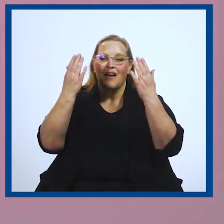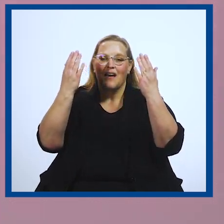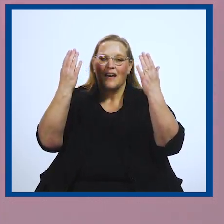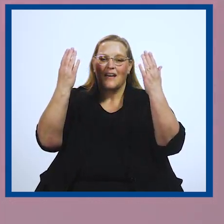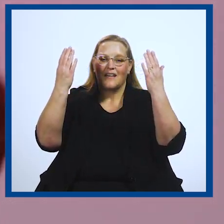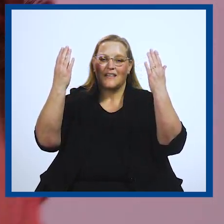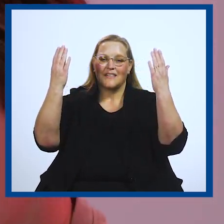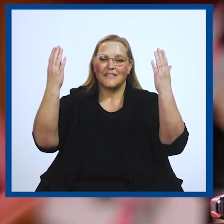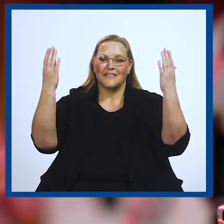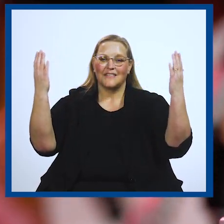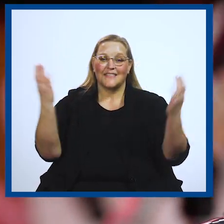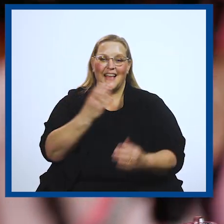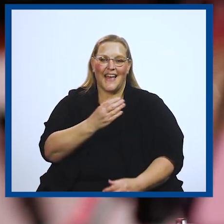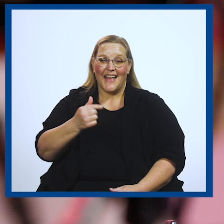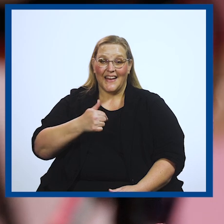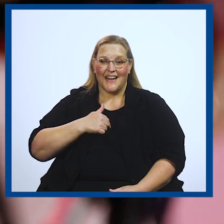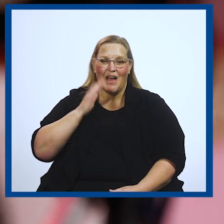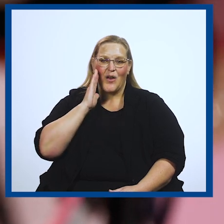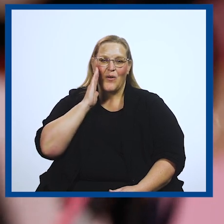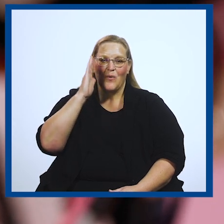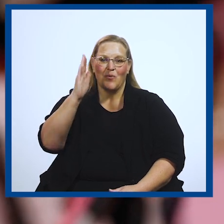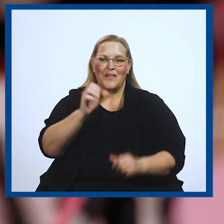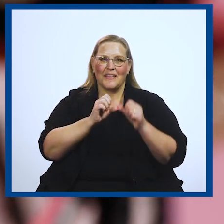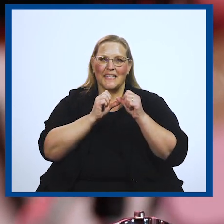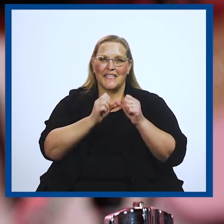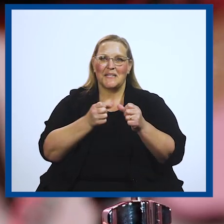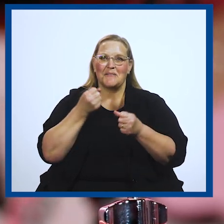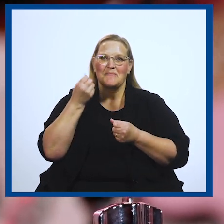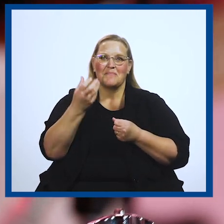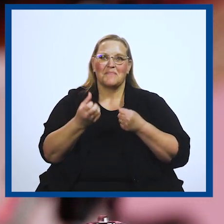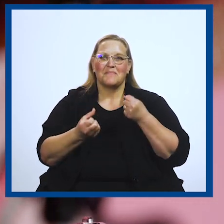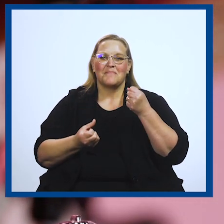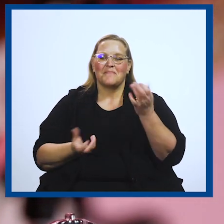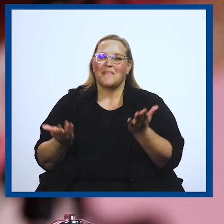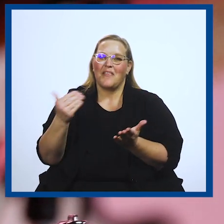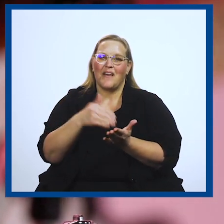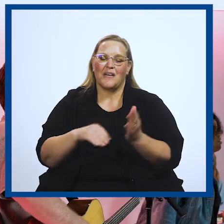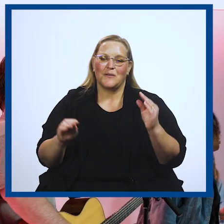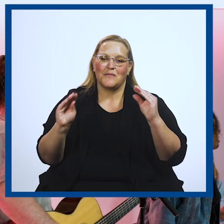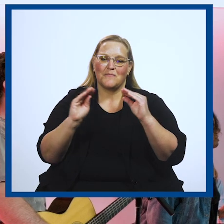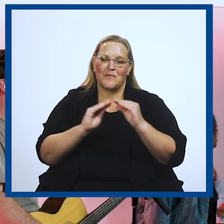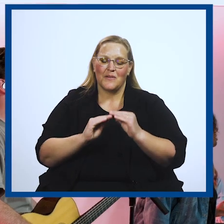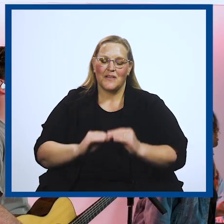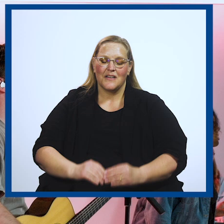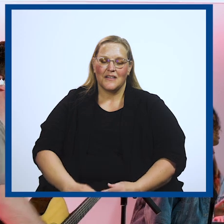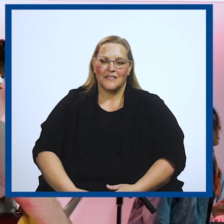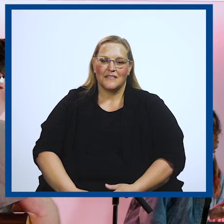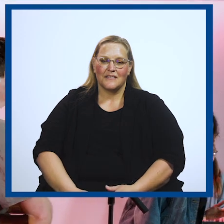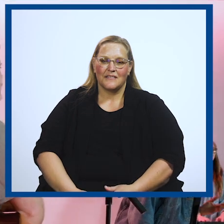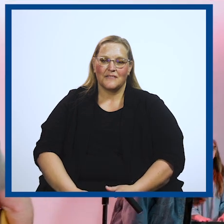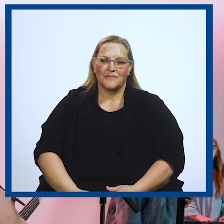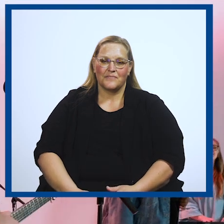hallelujah. Yet I will sing 1,000 more.